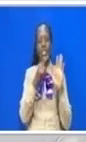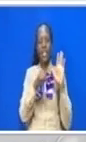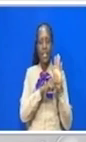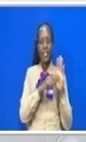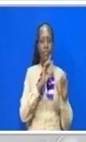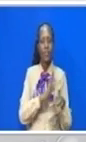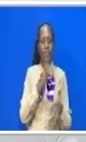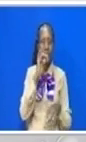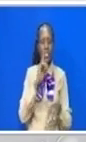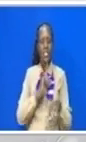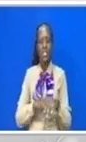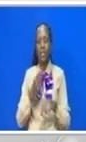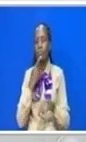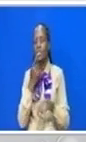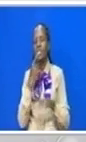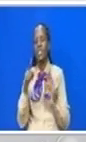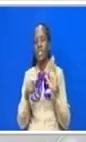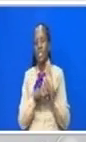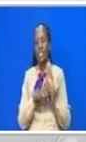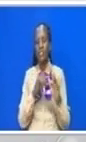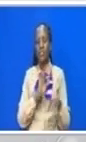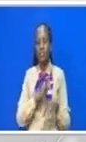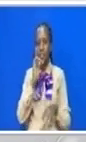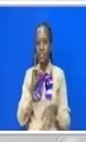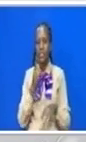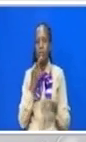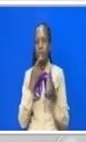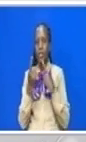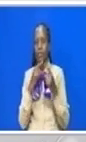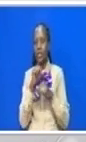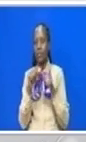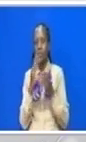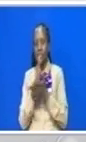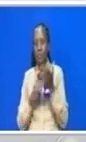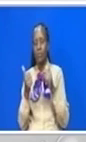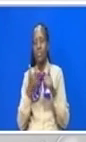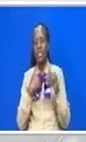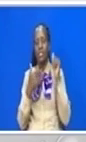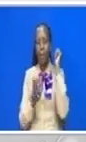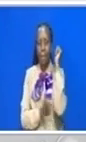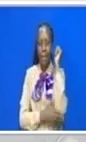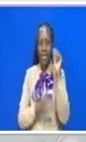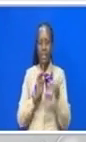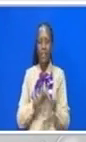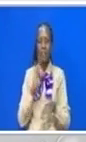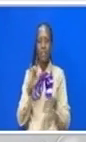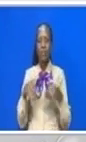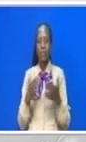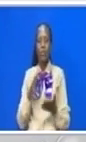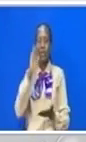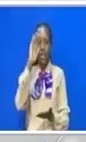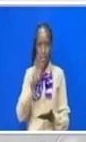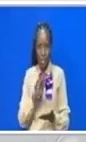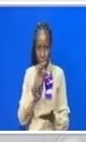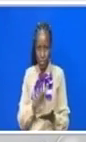So when we talk of negative effects, we are talking of something that have bad effects or reduce